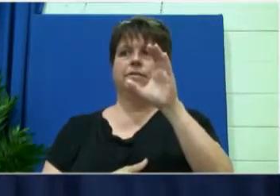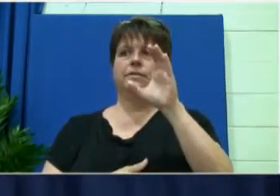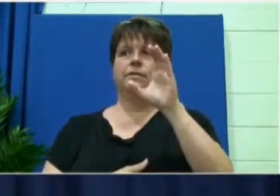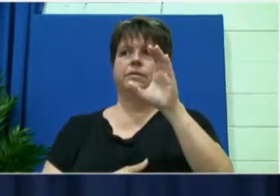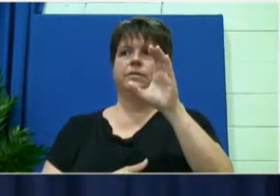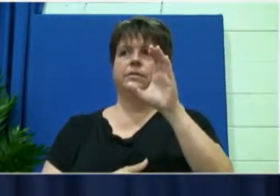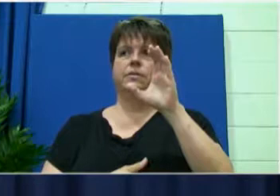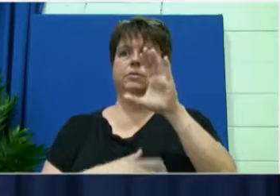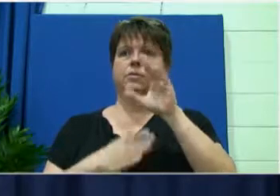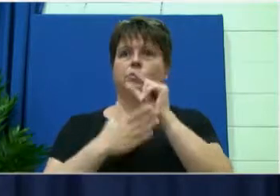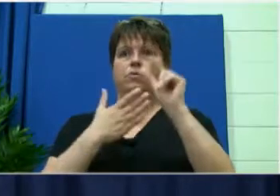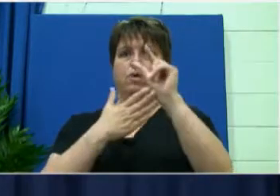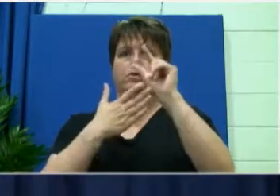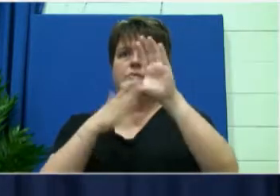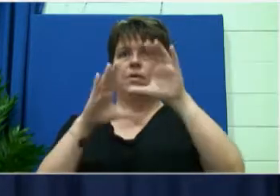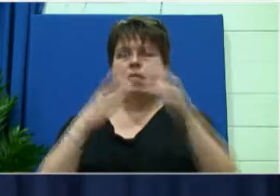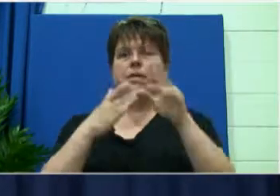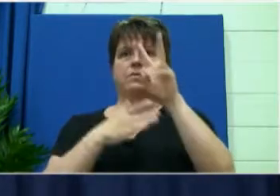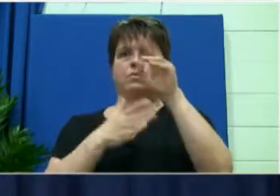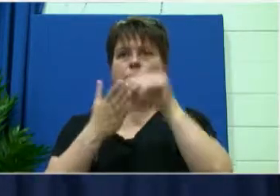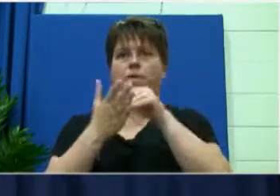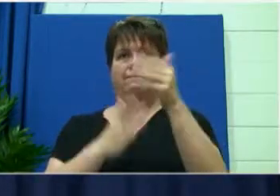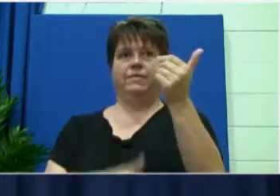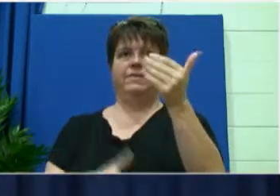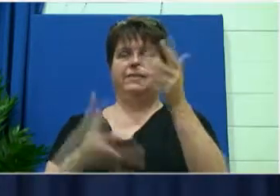College graduates of 2015.